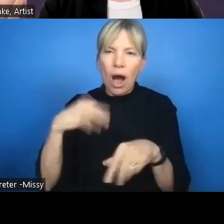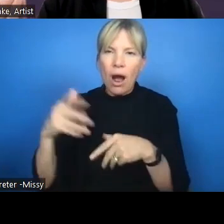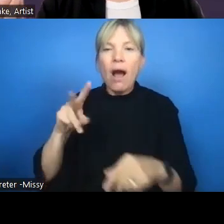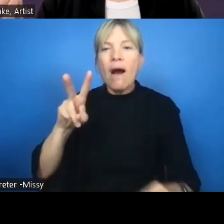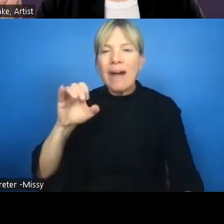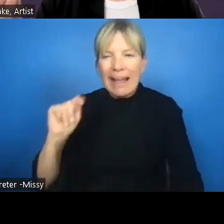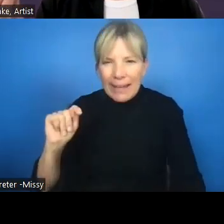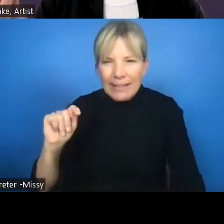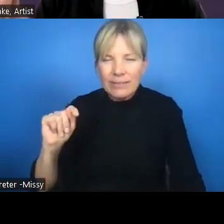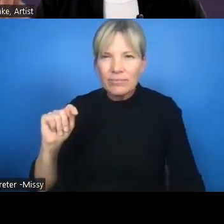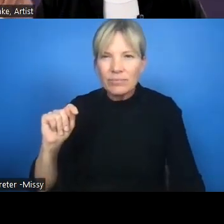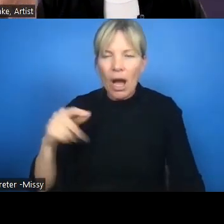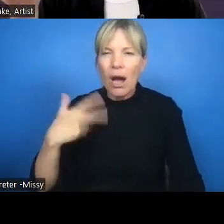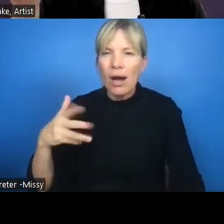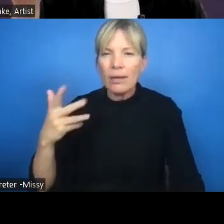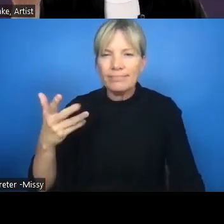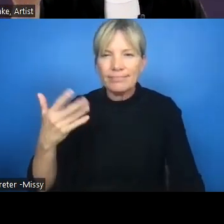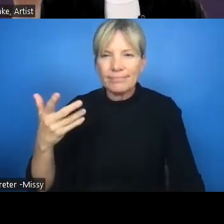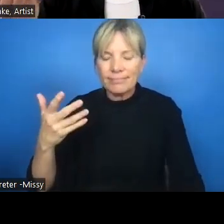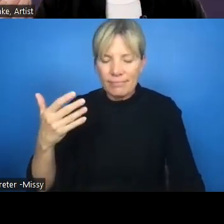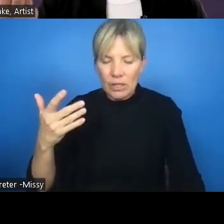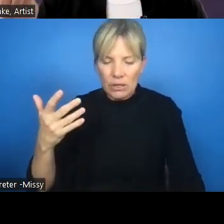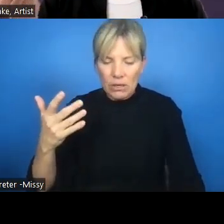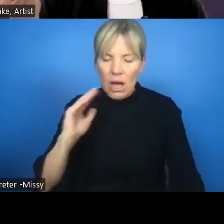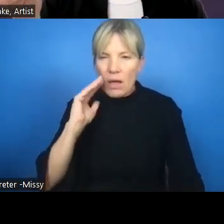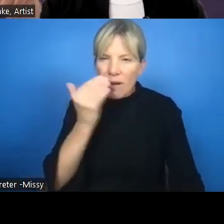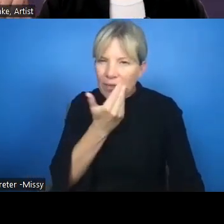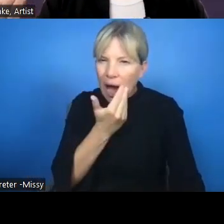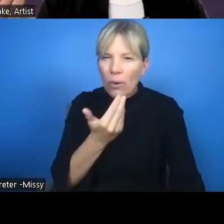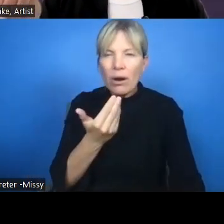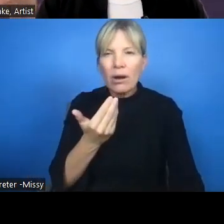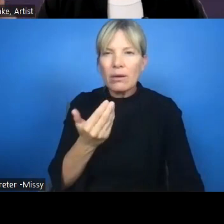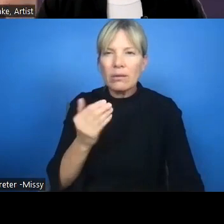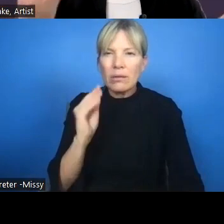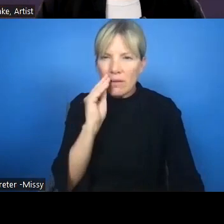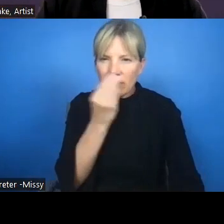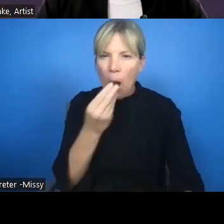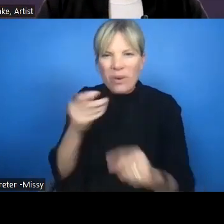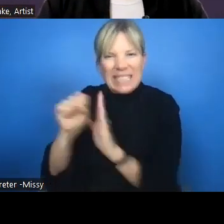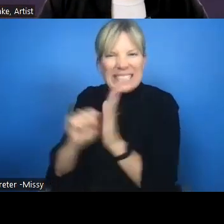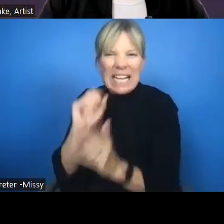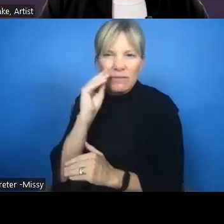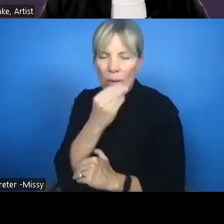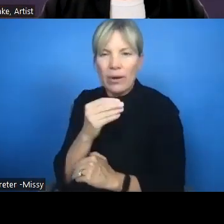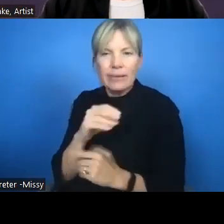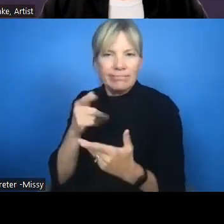violet, the flower of an Illinois state. So, and